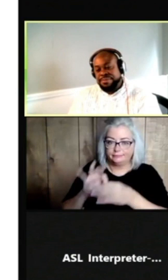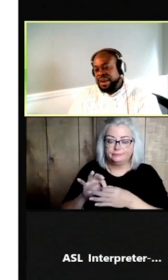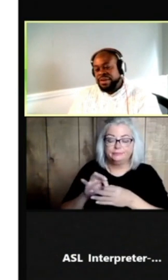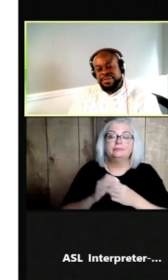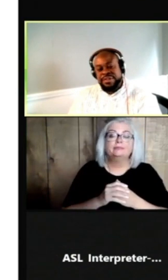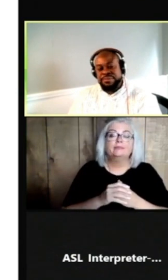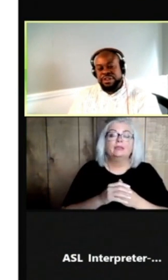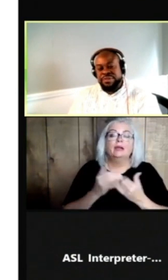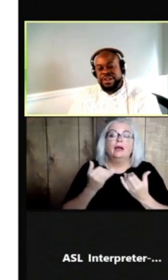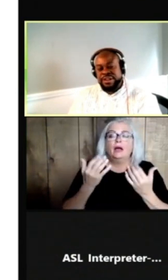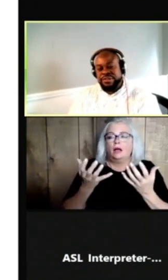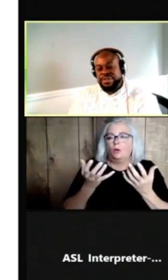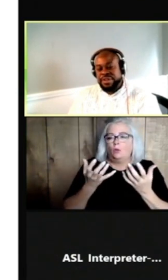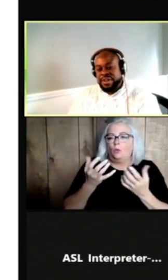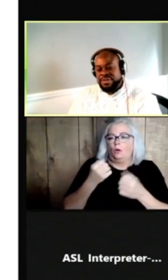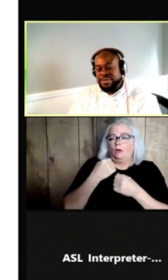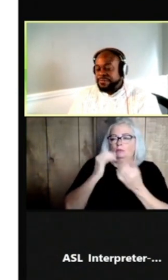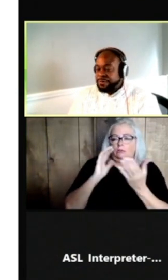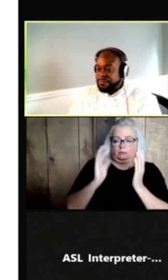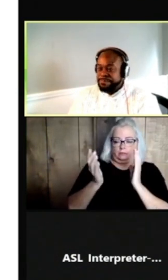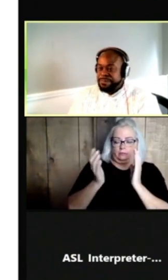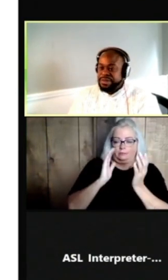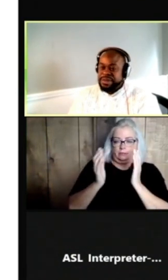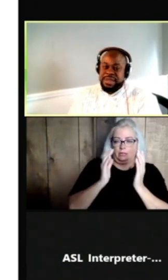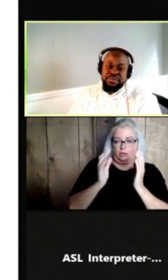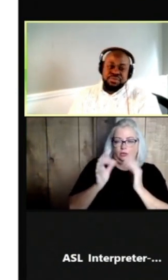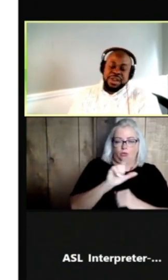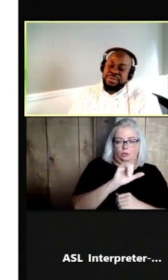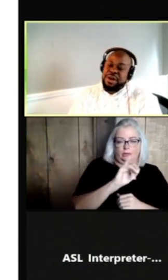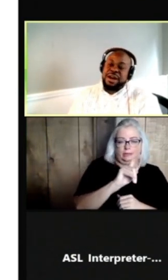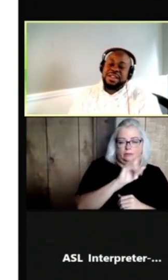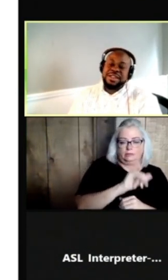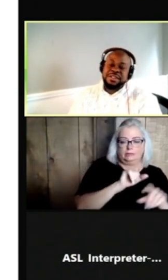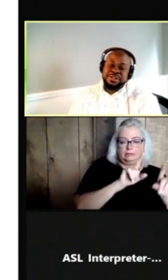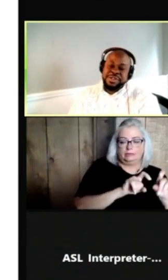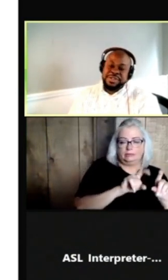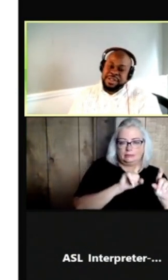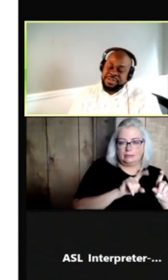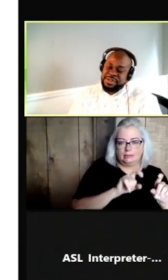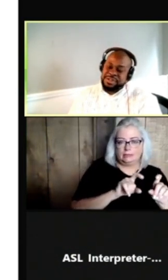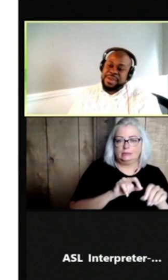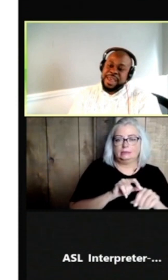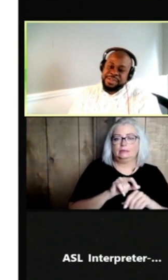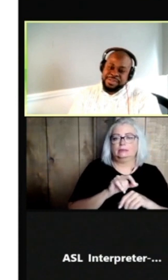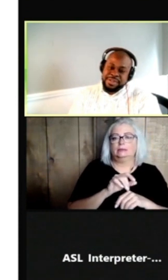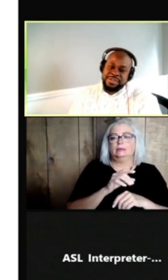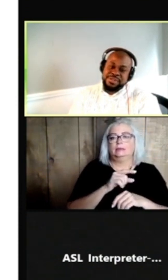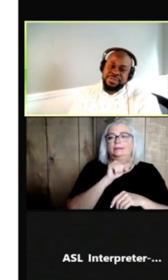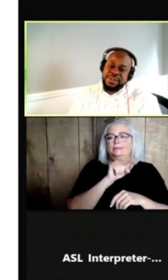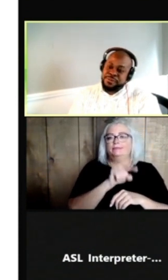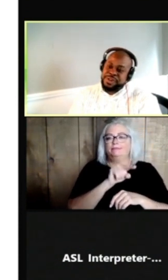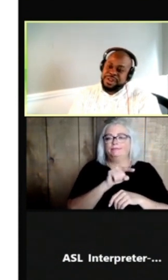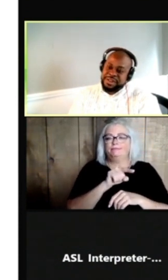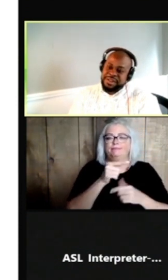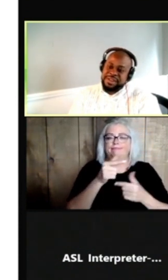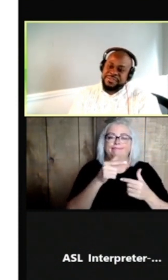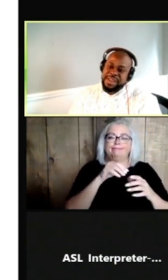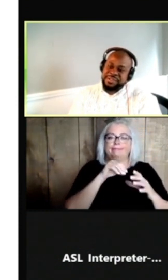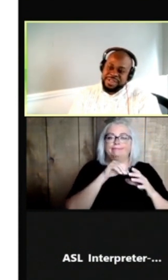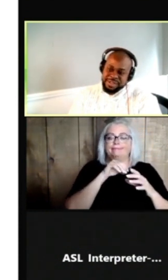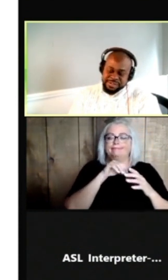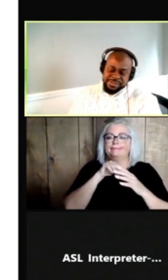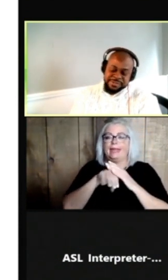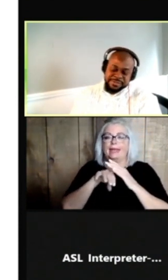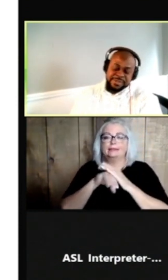make this comparison between the literacy test to vote and what I'm calling literacy tests to access to the